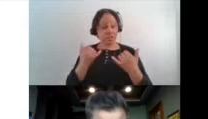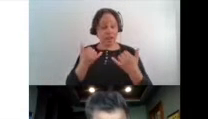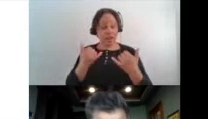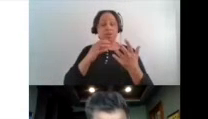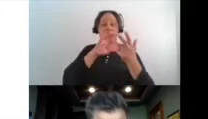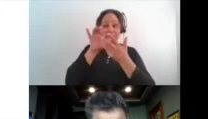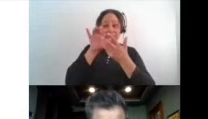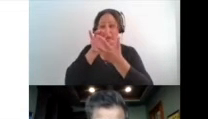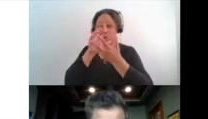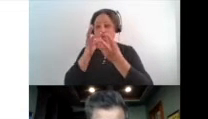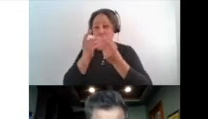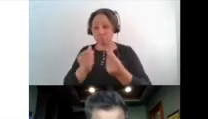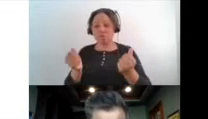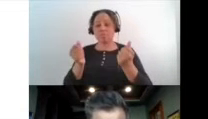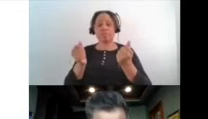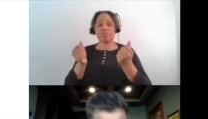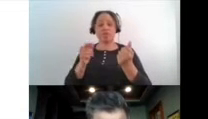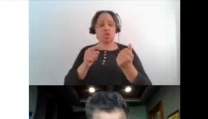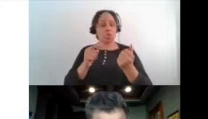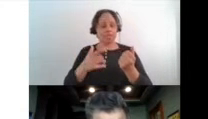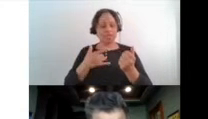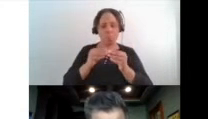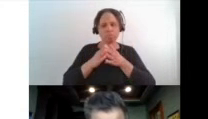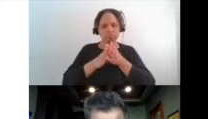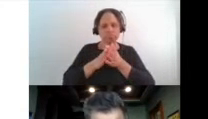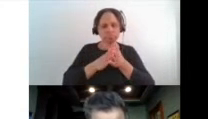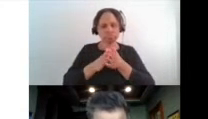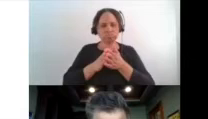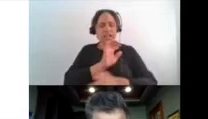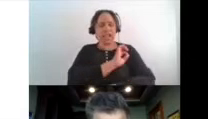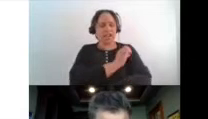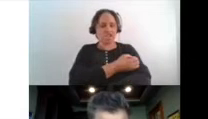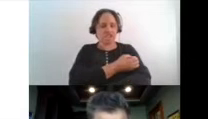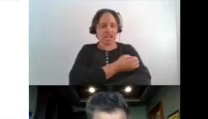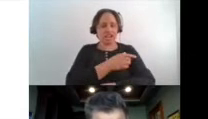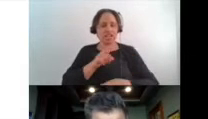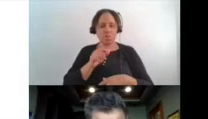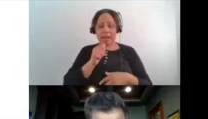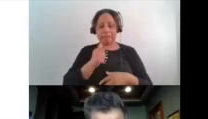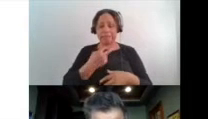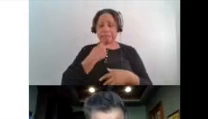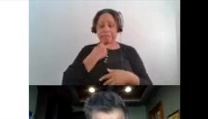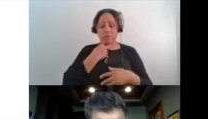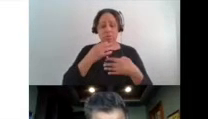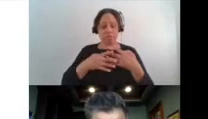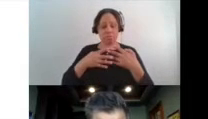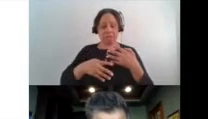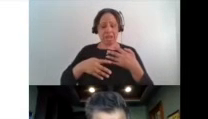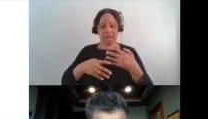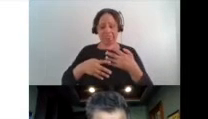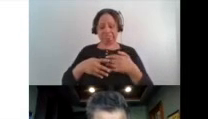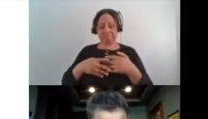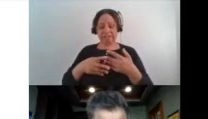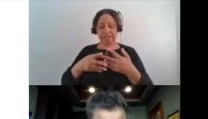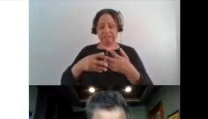more energetic. You don't have the need to be stuck, with blood, leaving your body 3 times a week, or being stuck to